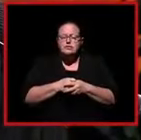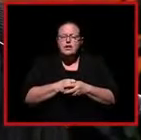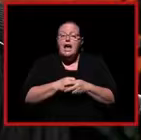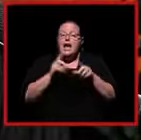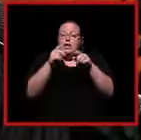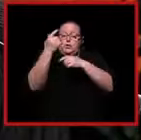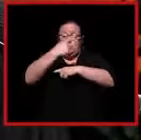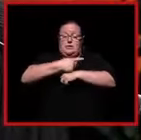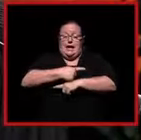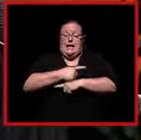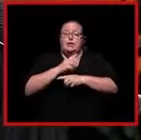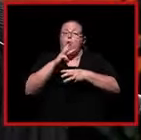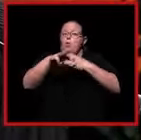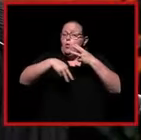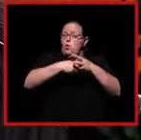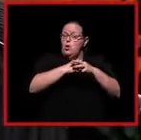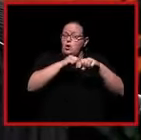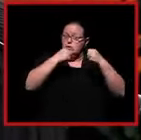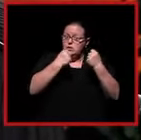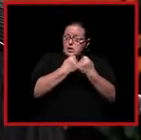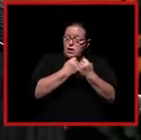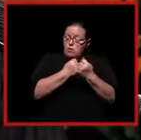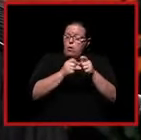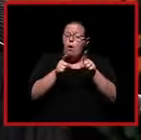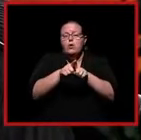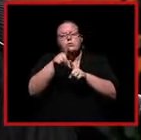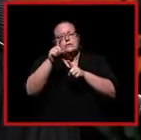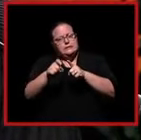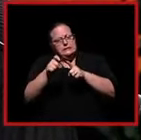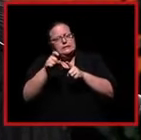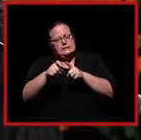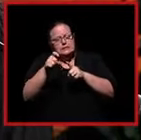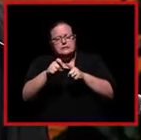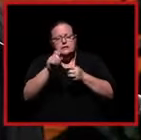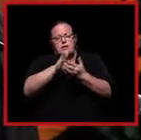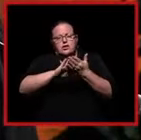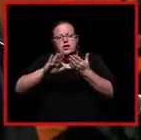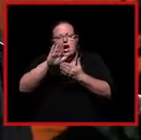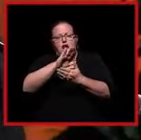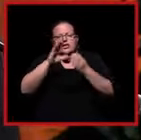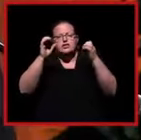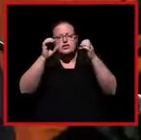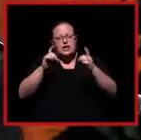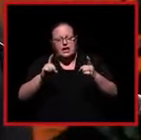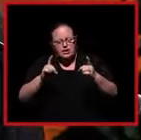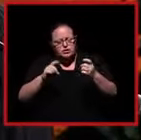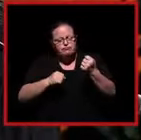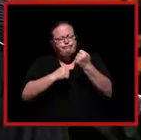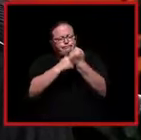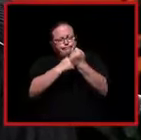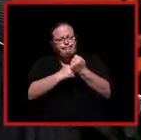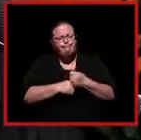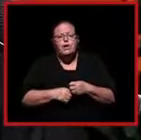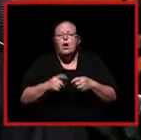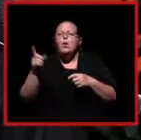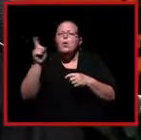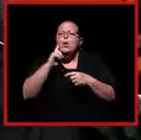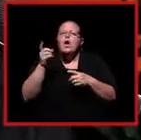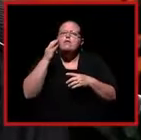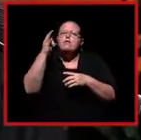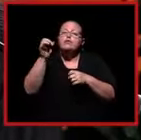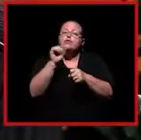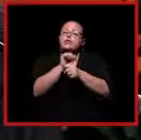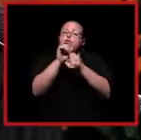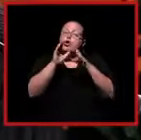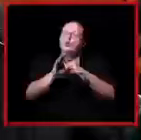society are also tremendously aided by a college education. And where are all those future workers and citizens